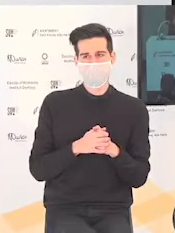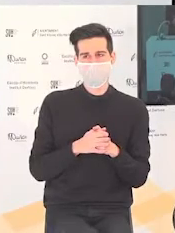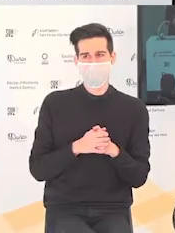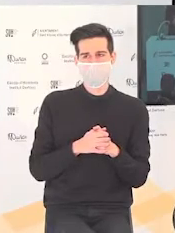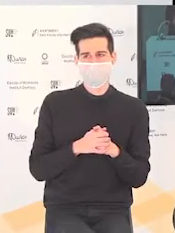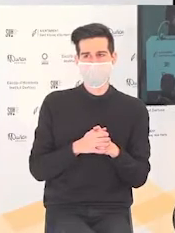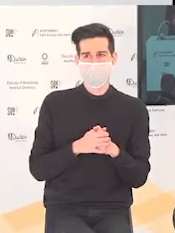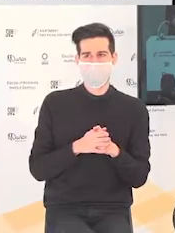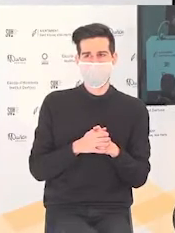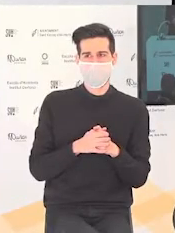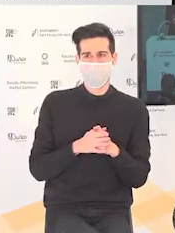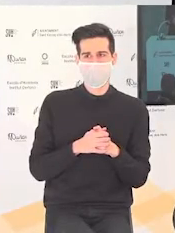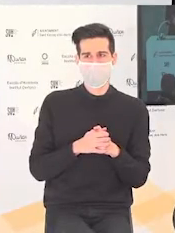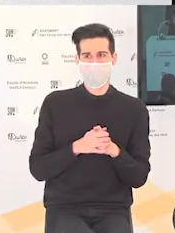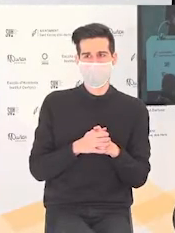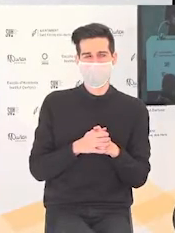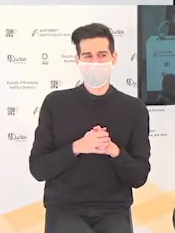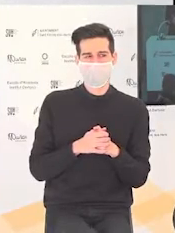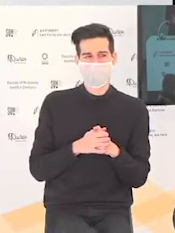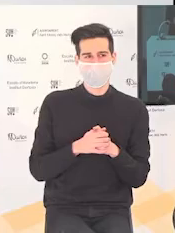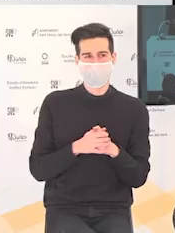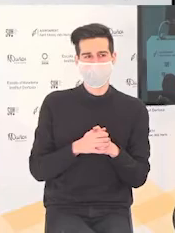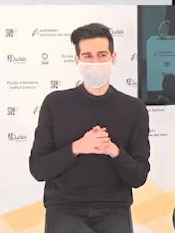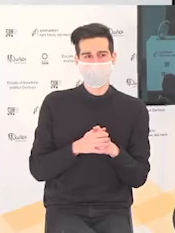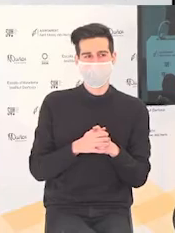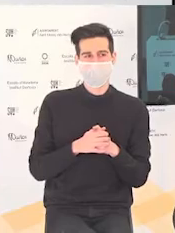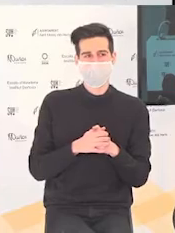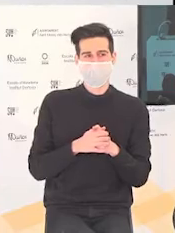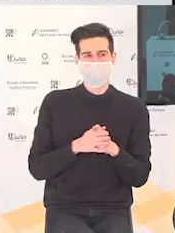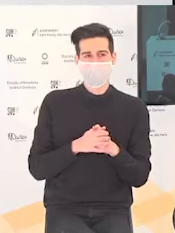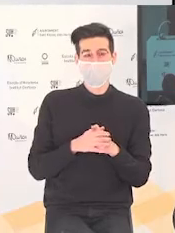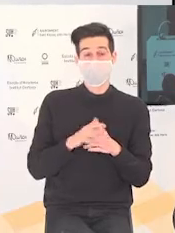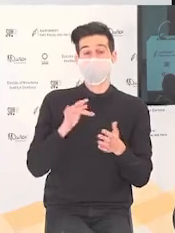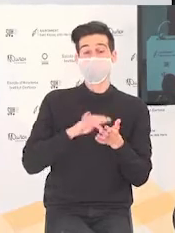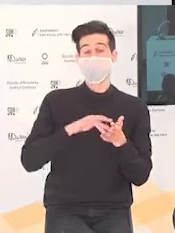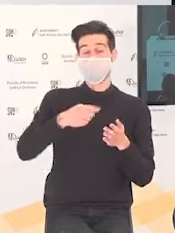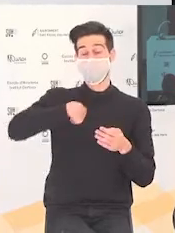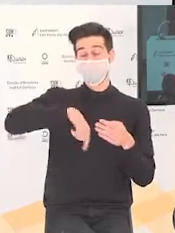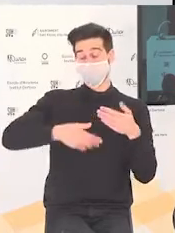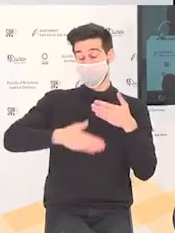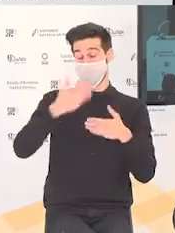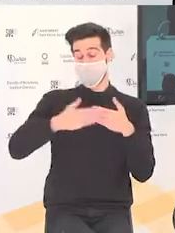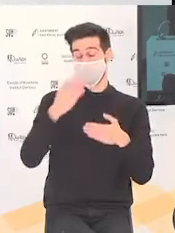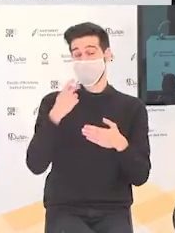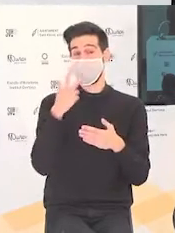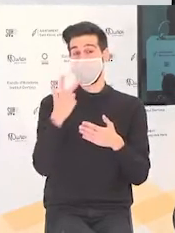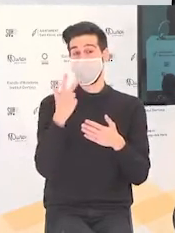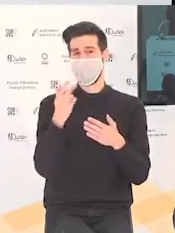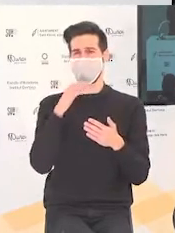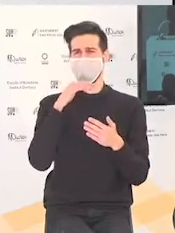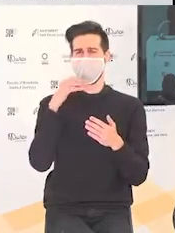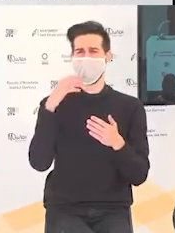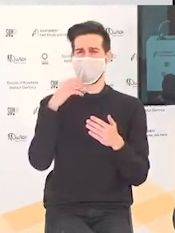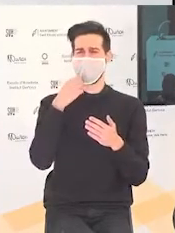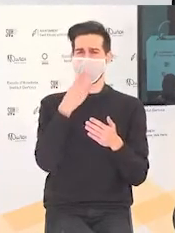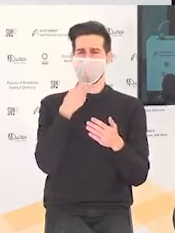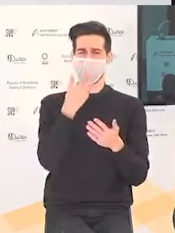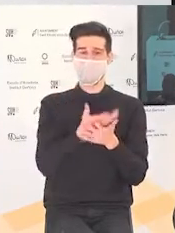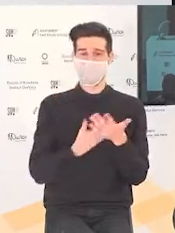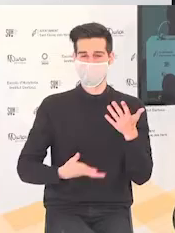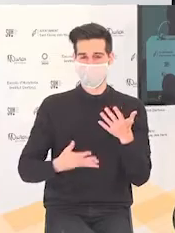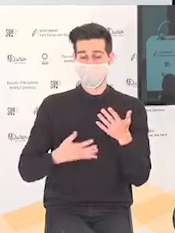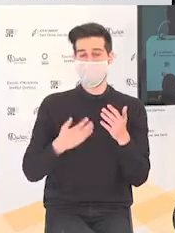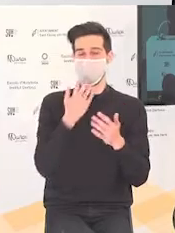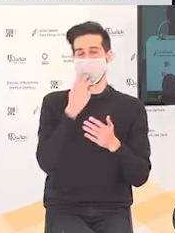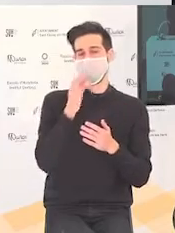so that we can make sure that it works fine. Vamos a empezar entonces con las recetas y si durante la elaboración tienen alguna pregunta,